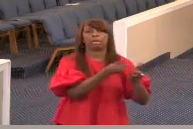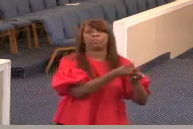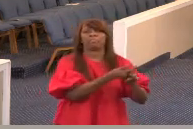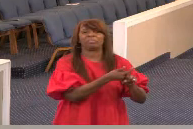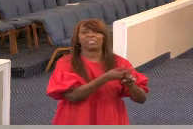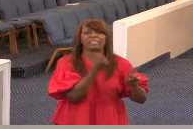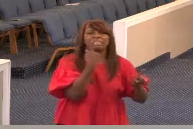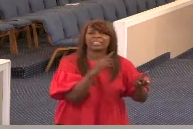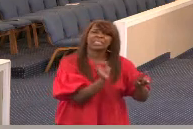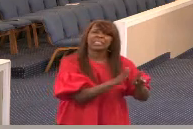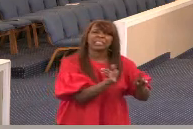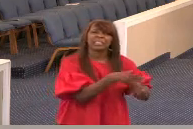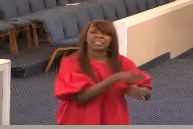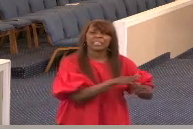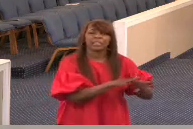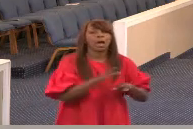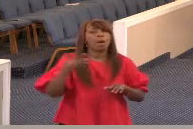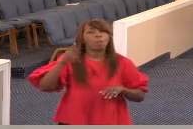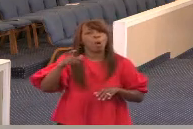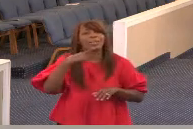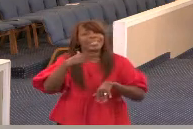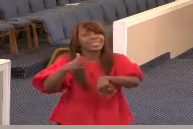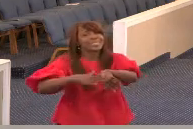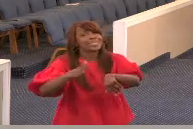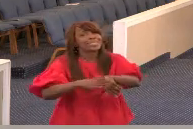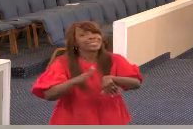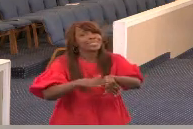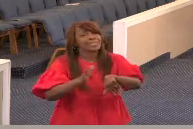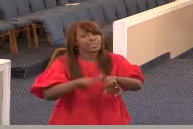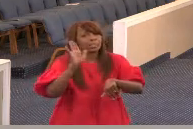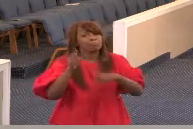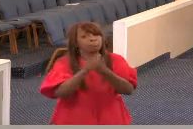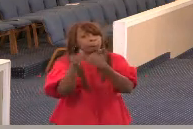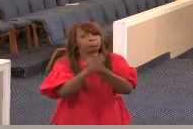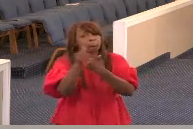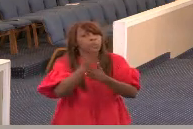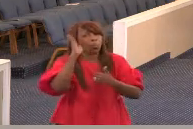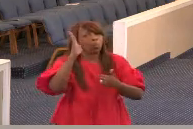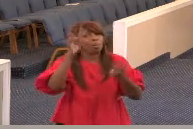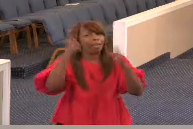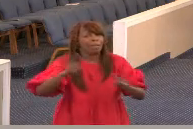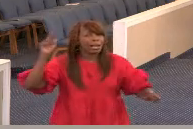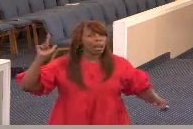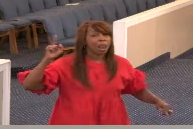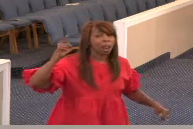own understanding. Paul tells them that danger lies ahead.